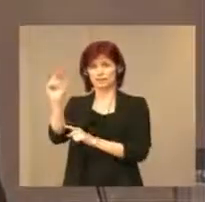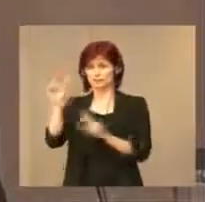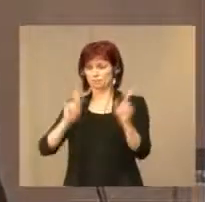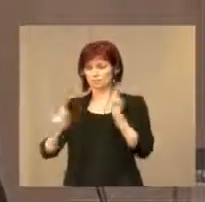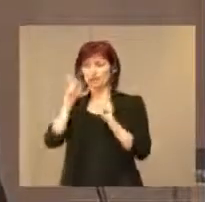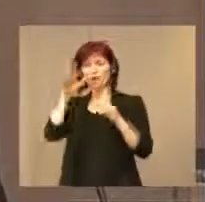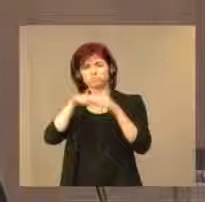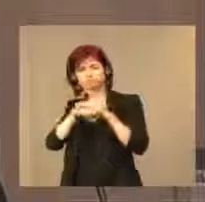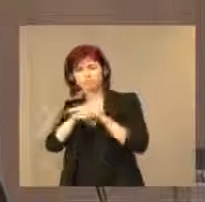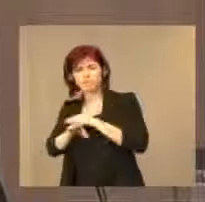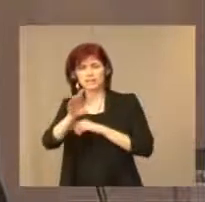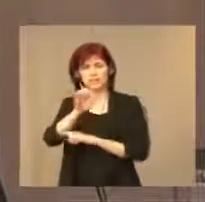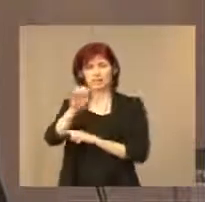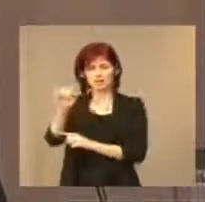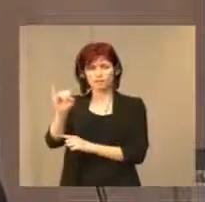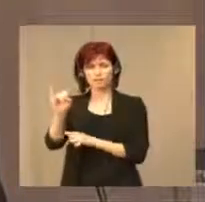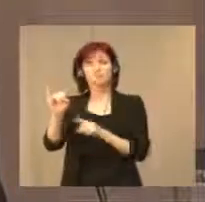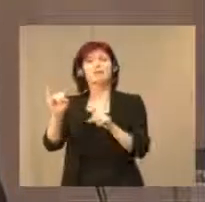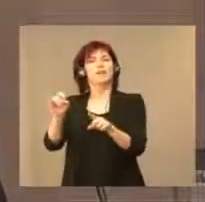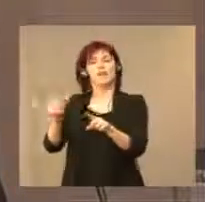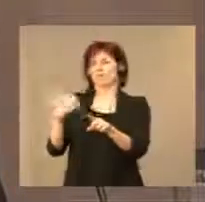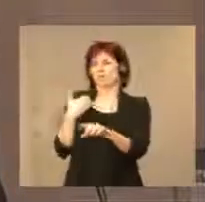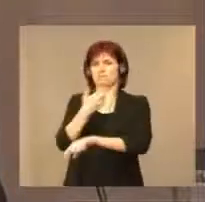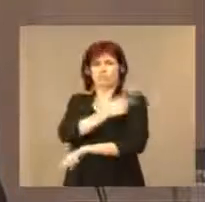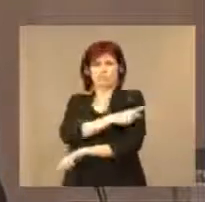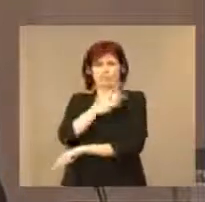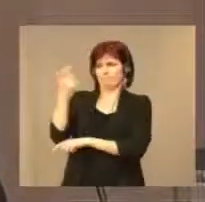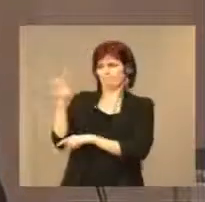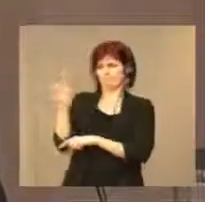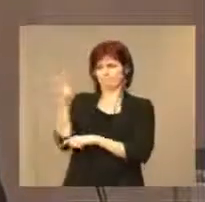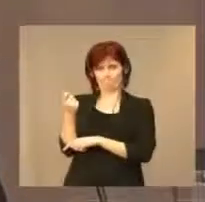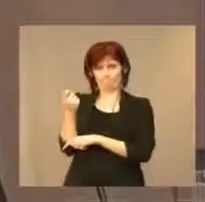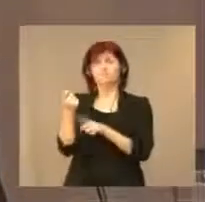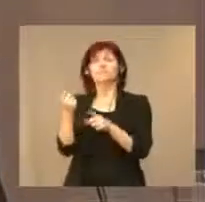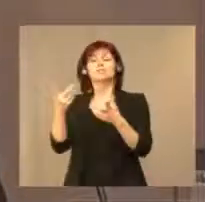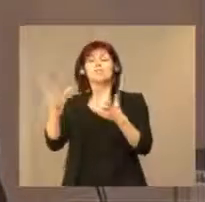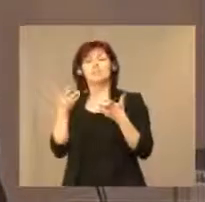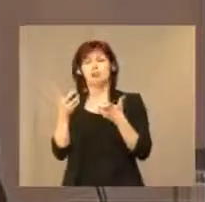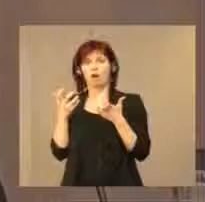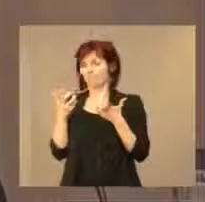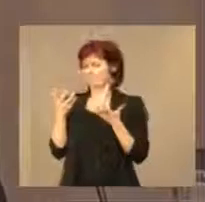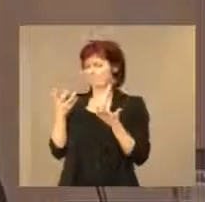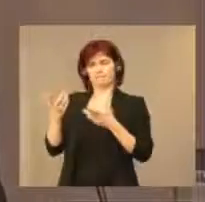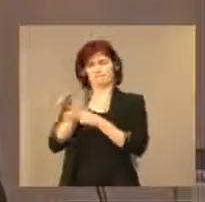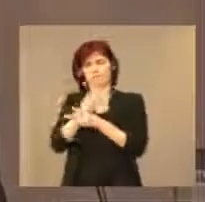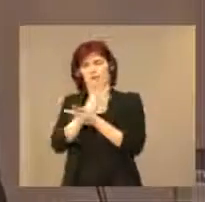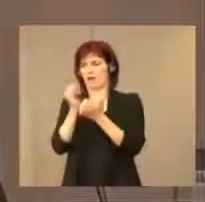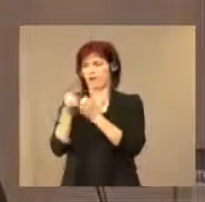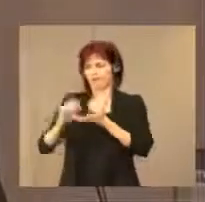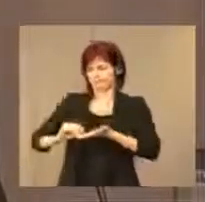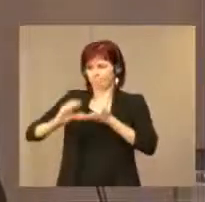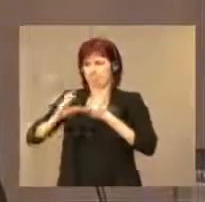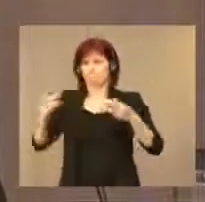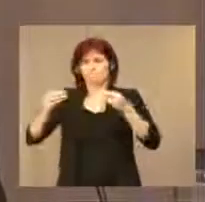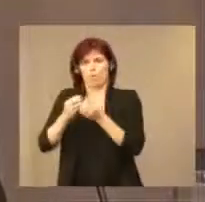services who are on a provincial disability. For the most part, they are seeking a top-up to supplement their income, are generally only